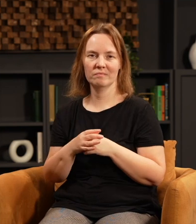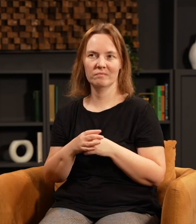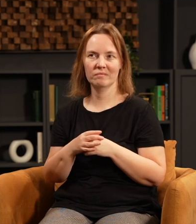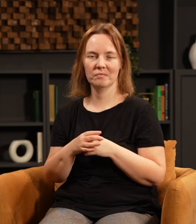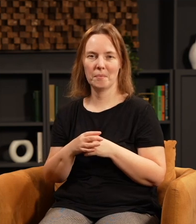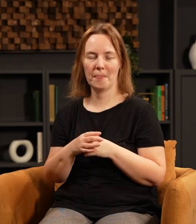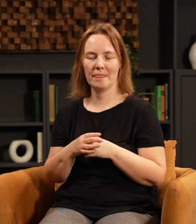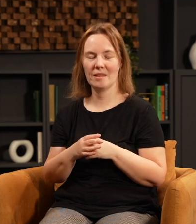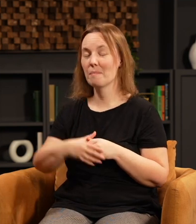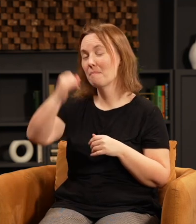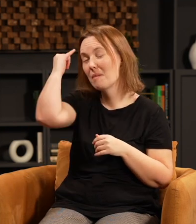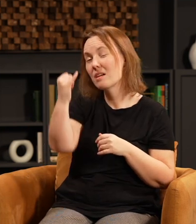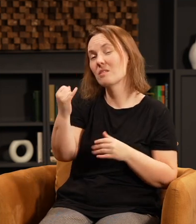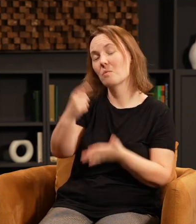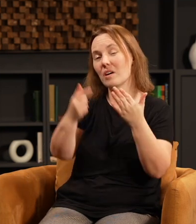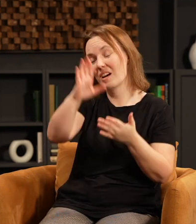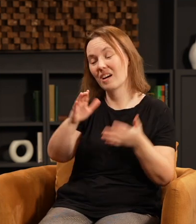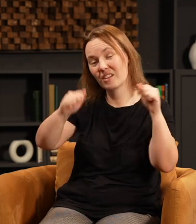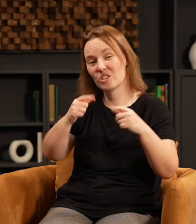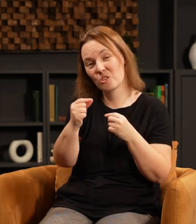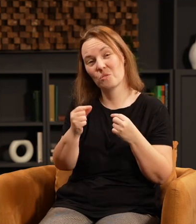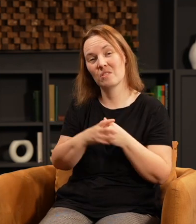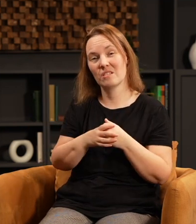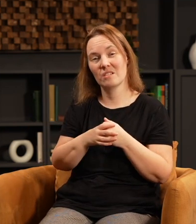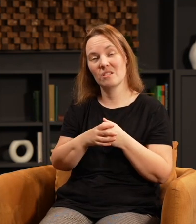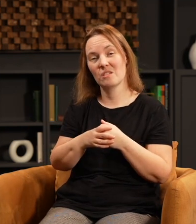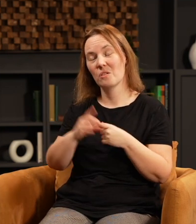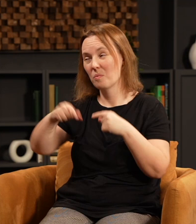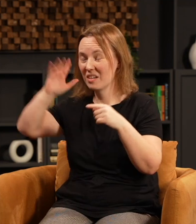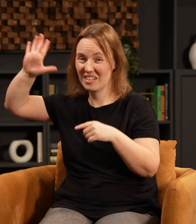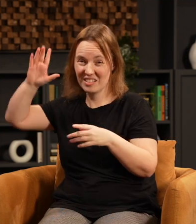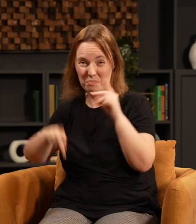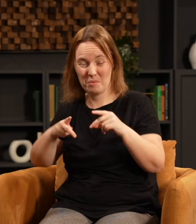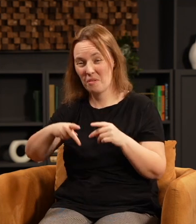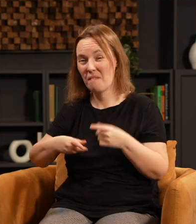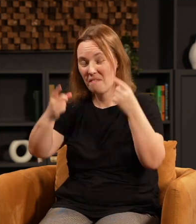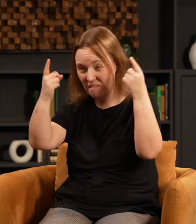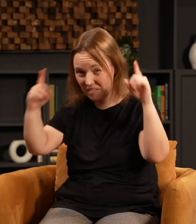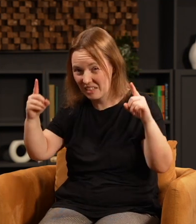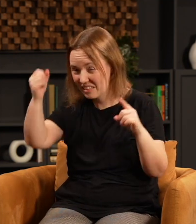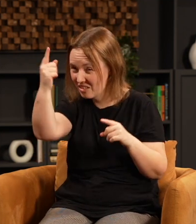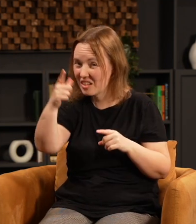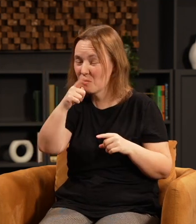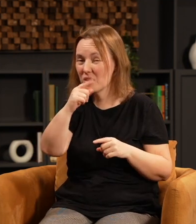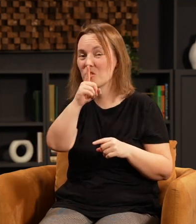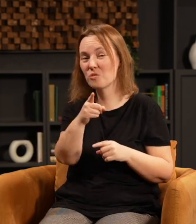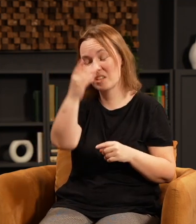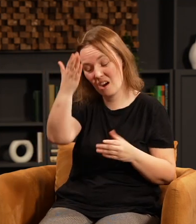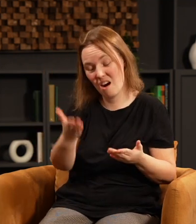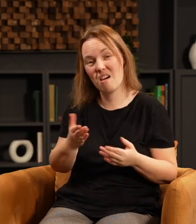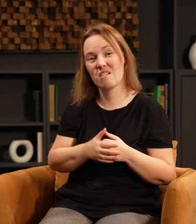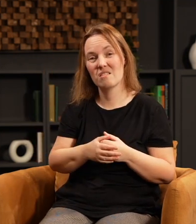imagine what God will be able to do when his people finally understand who they really are? Can you